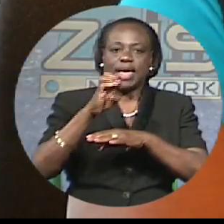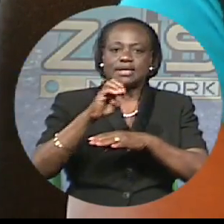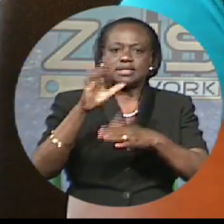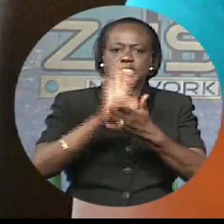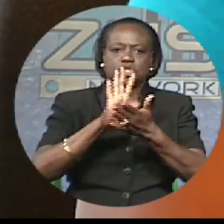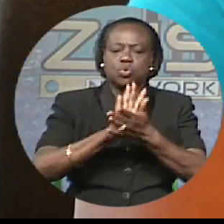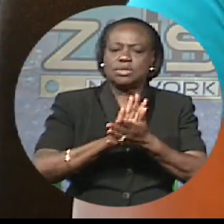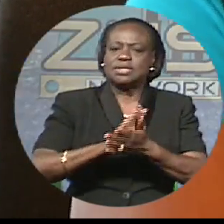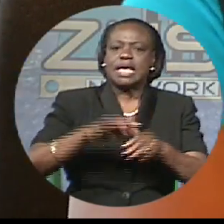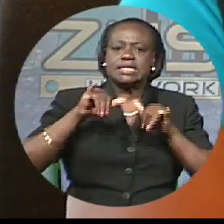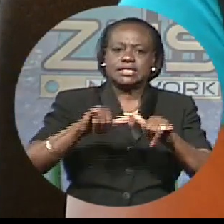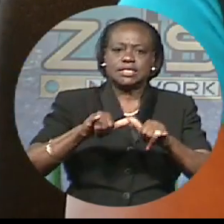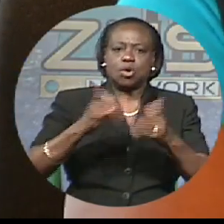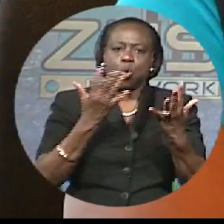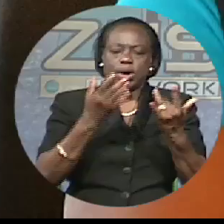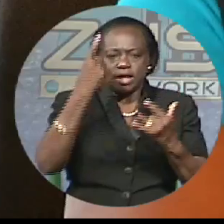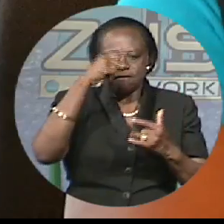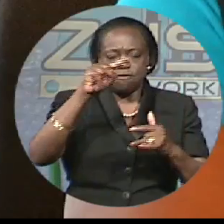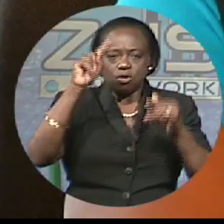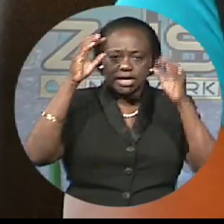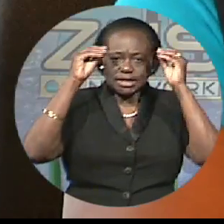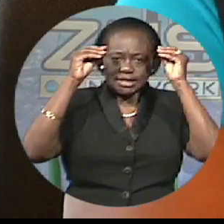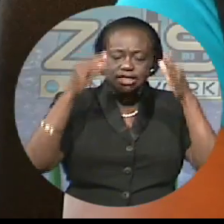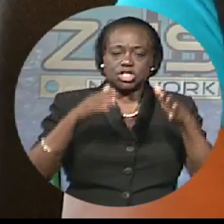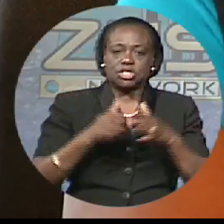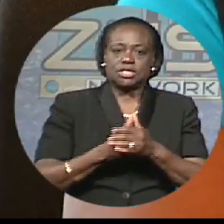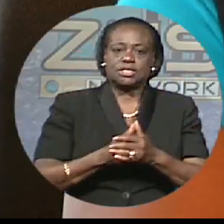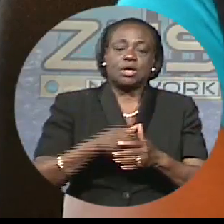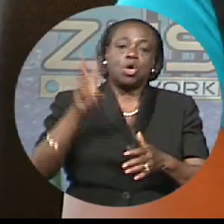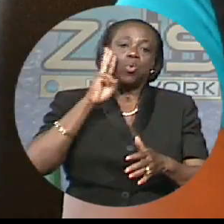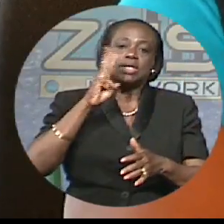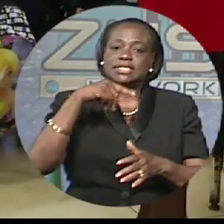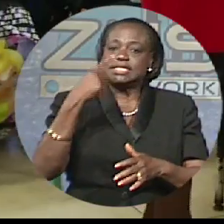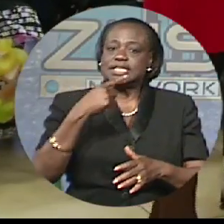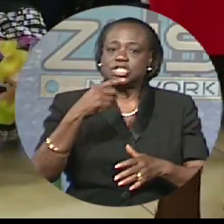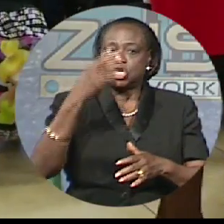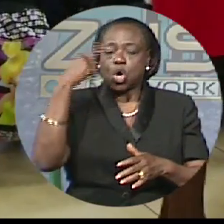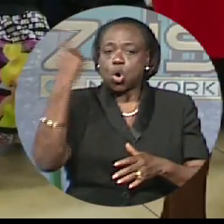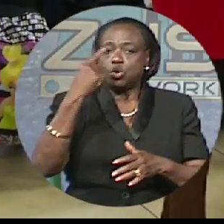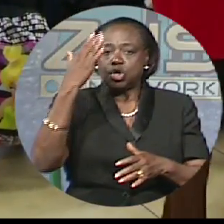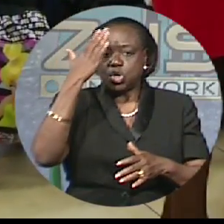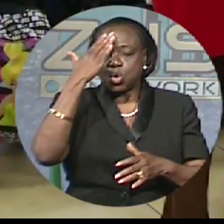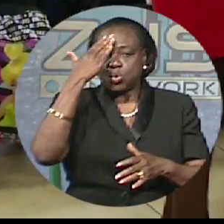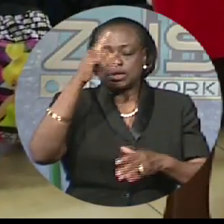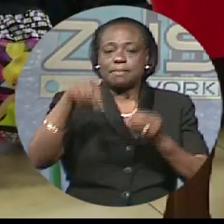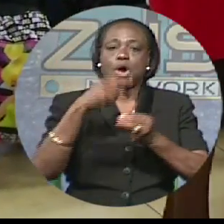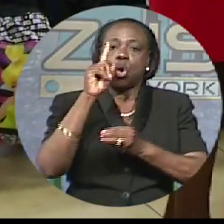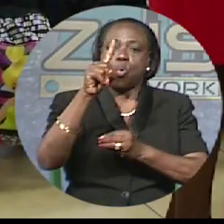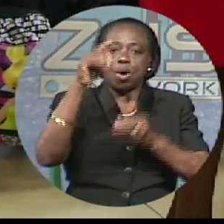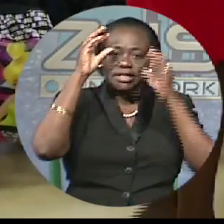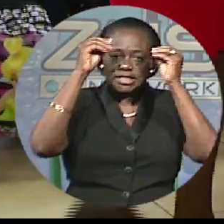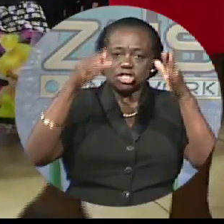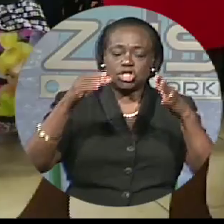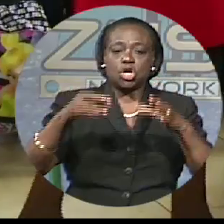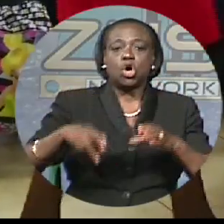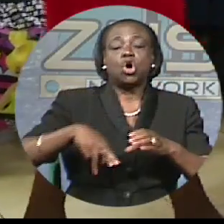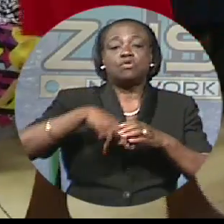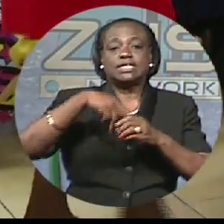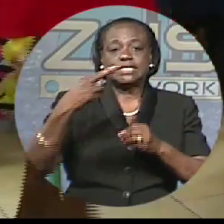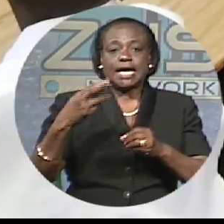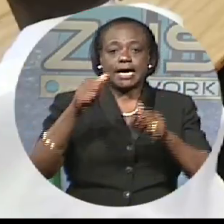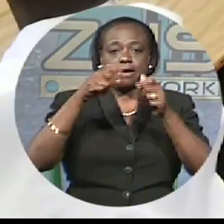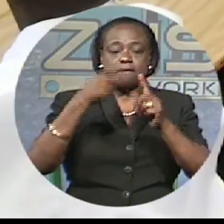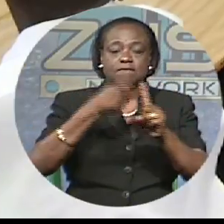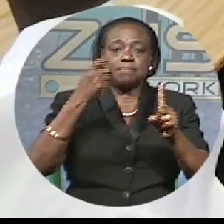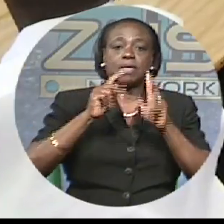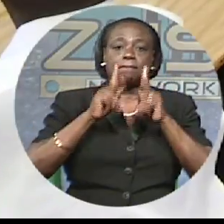still waiting for teachers. Moreover, Wilson says she is only aware of one teacher recently resigning from the public school system and not a large number